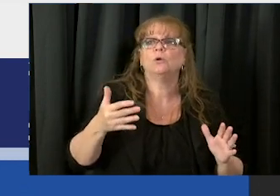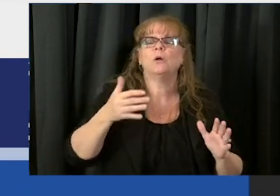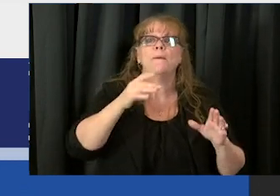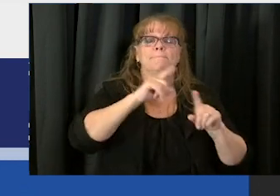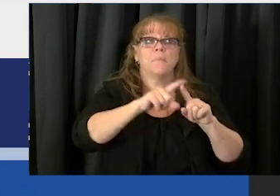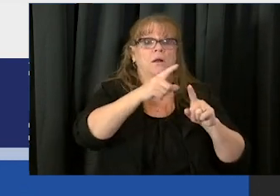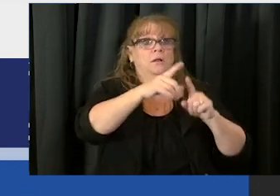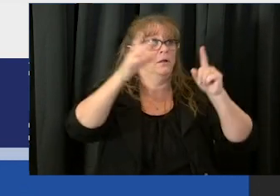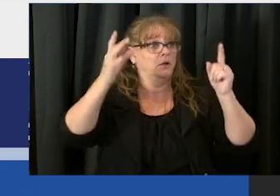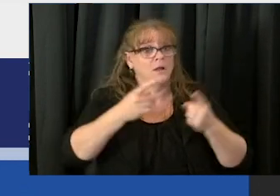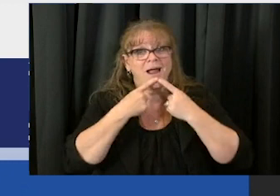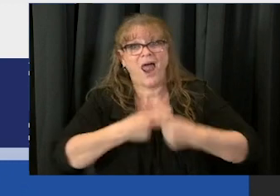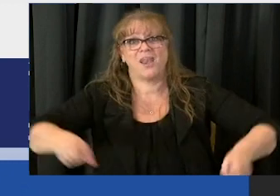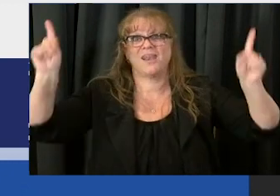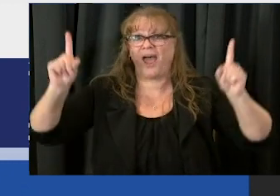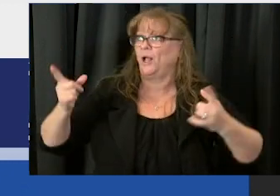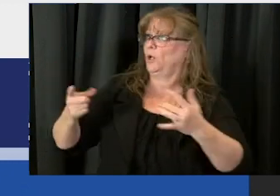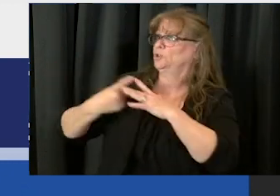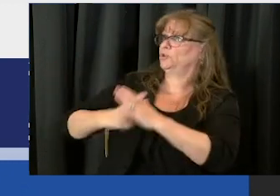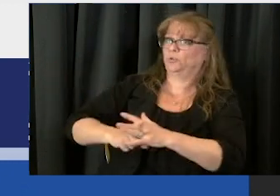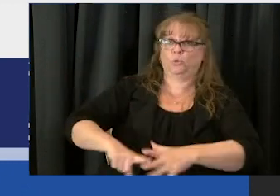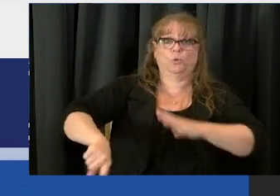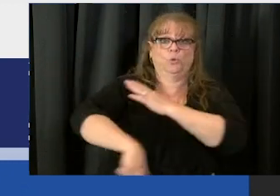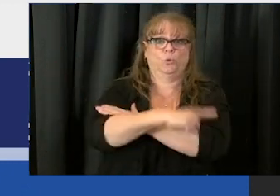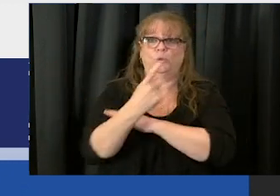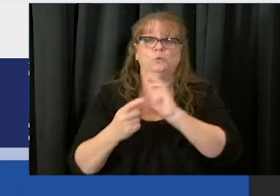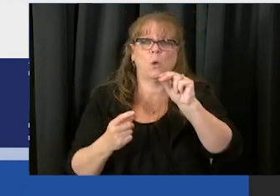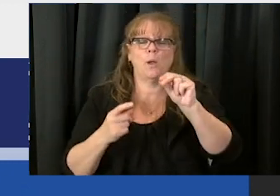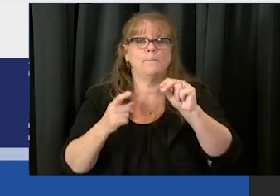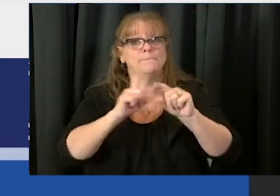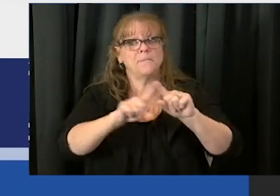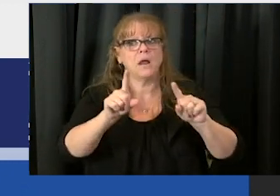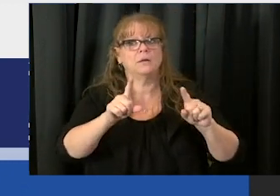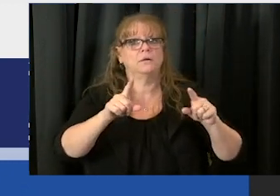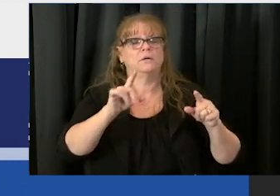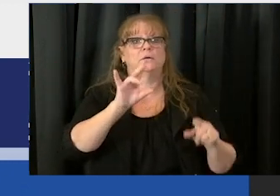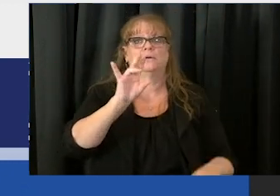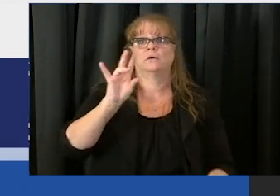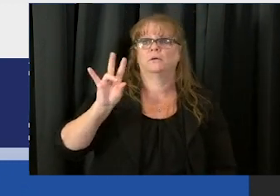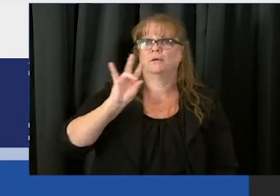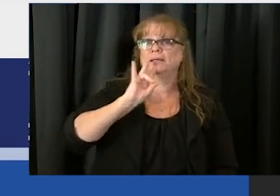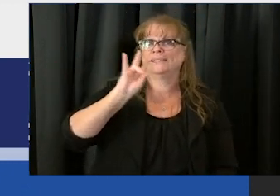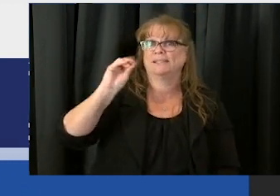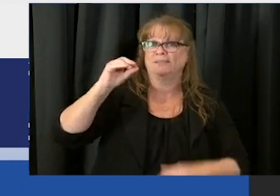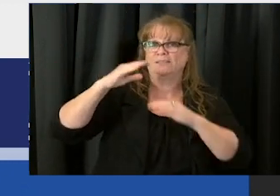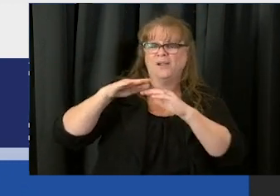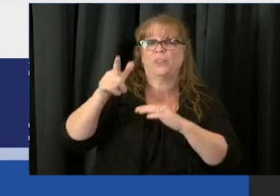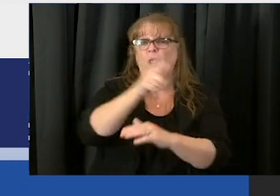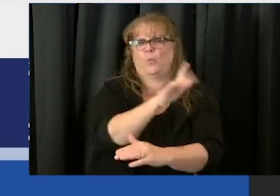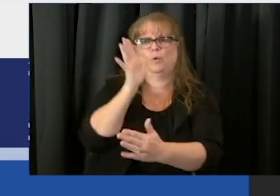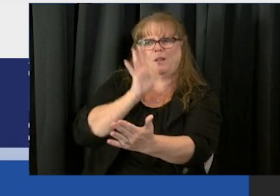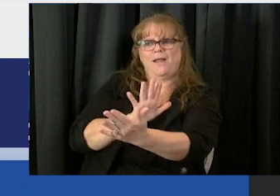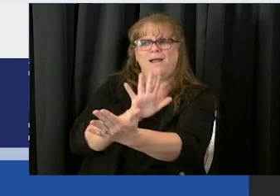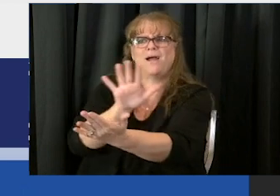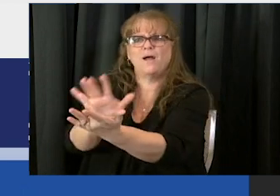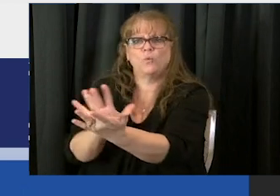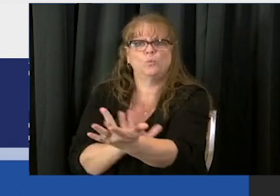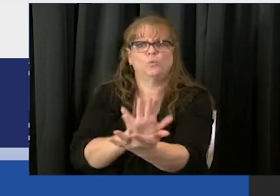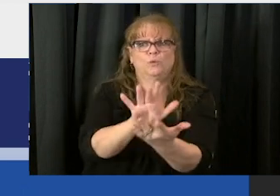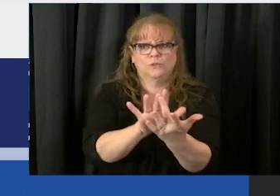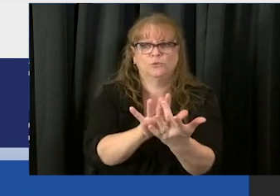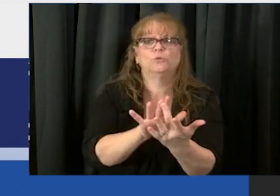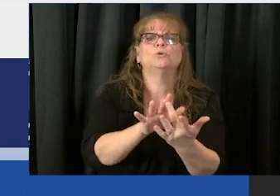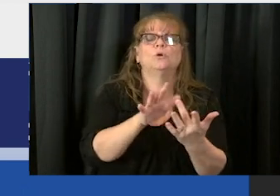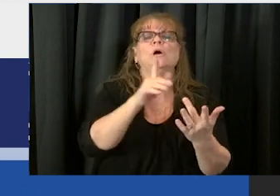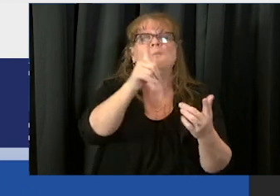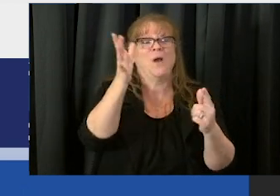in the state, but by capacity. But there's others that will be coming online in the coming days. We're gonna aggregate all this in